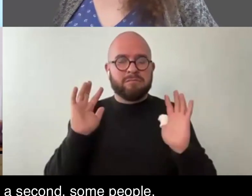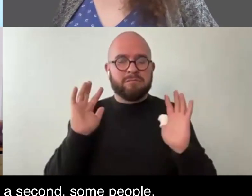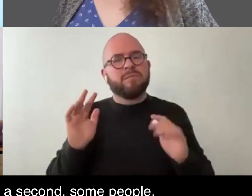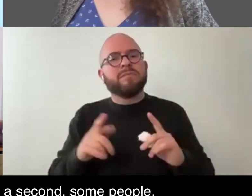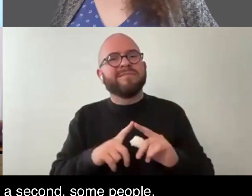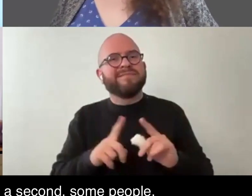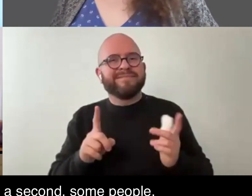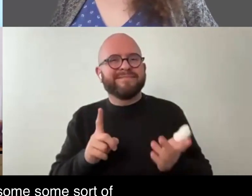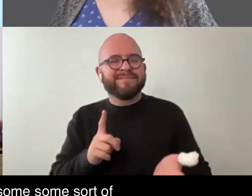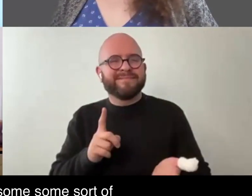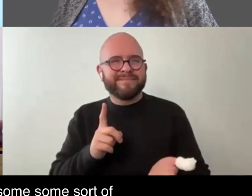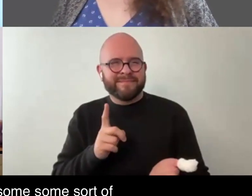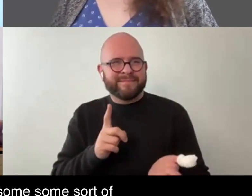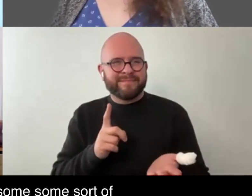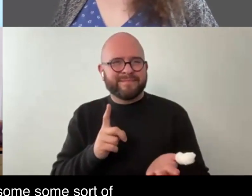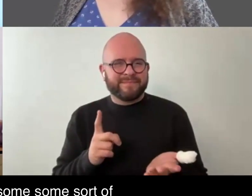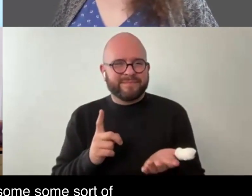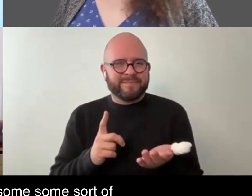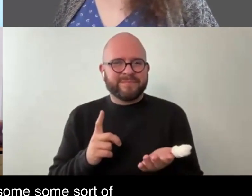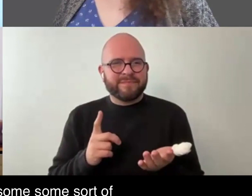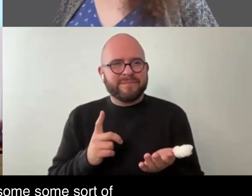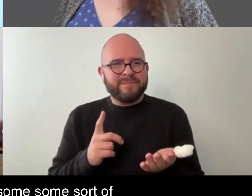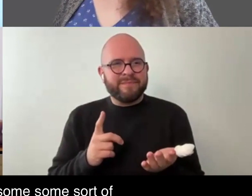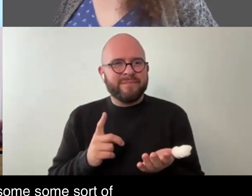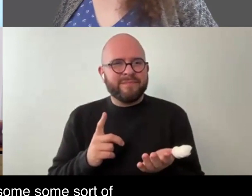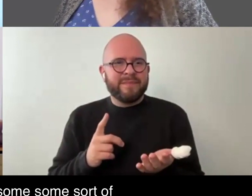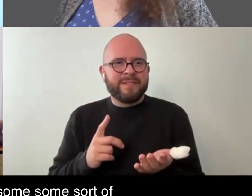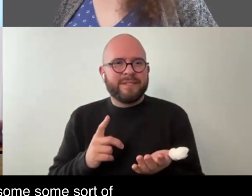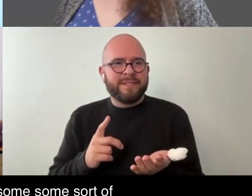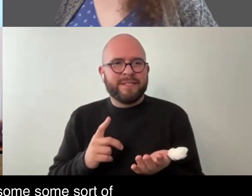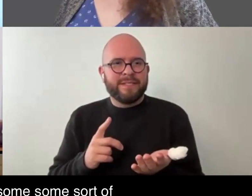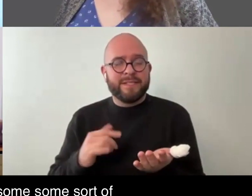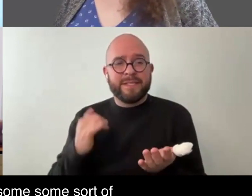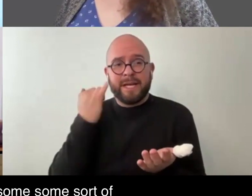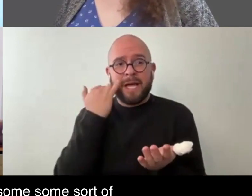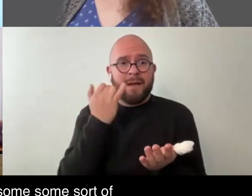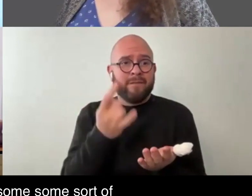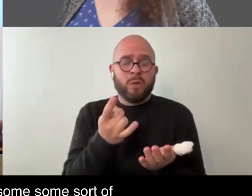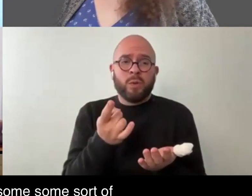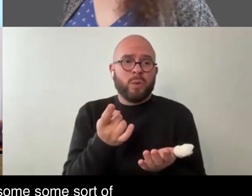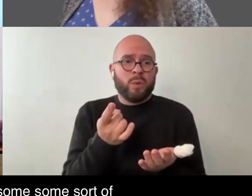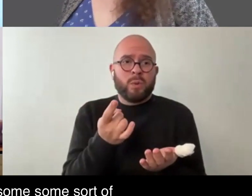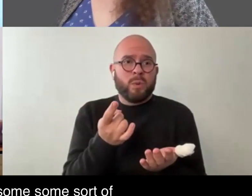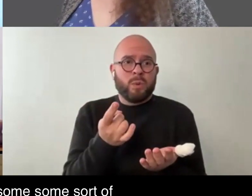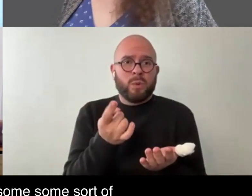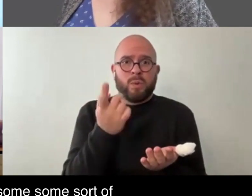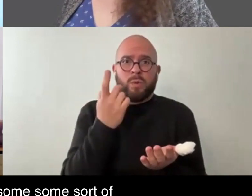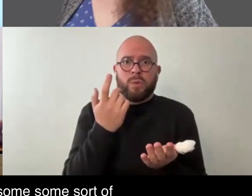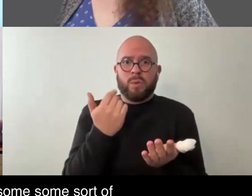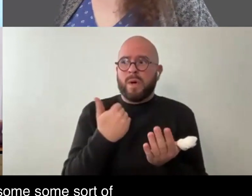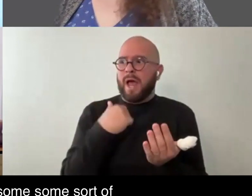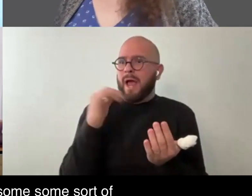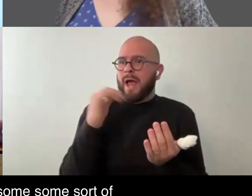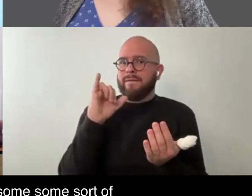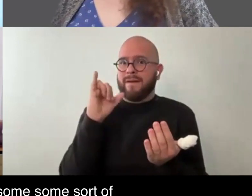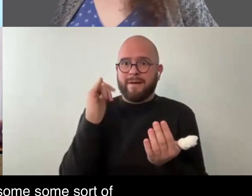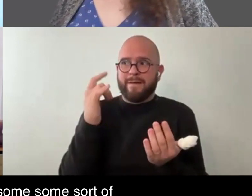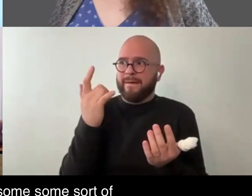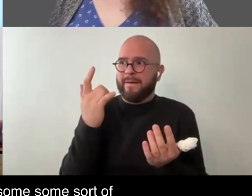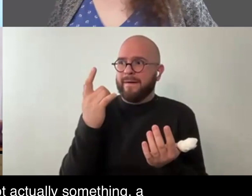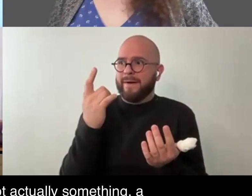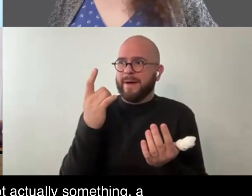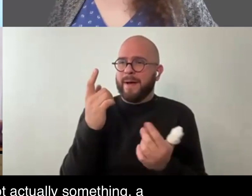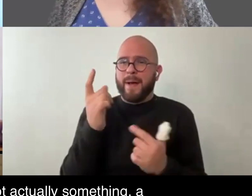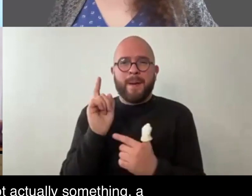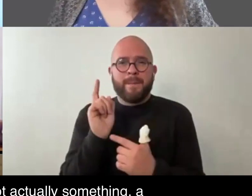it's even if you briefly, right, have some sort of fantasy moment where it's where